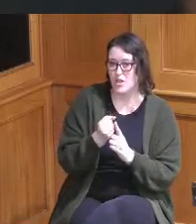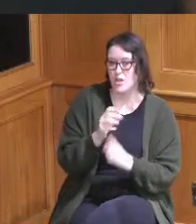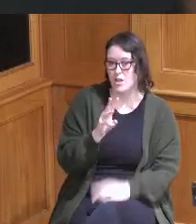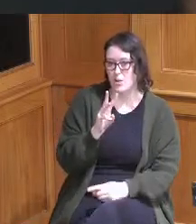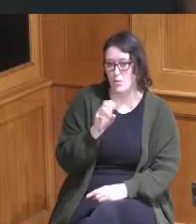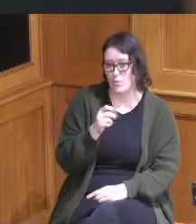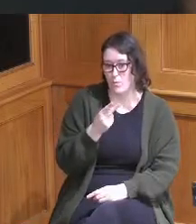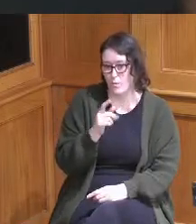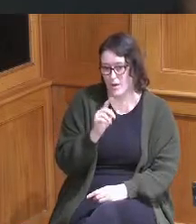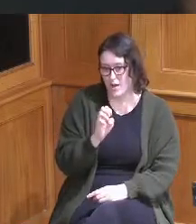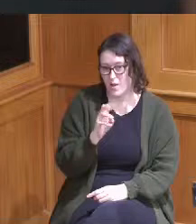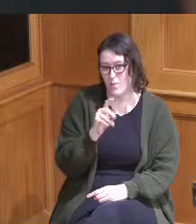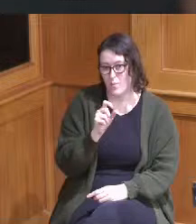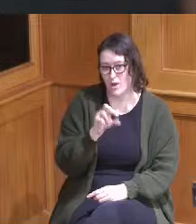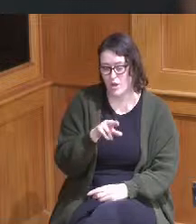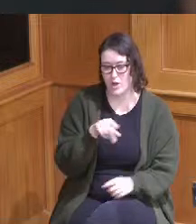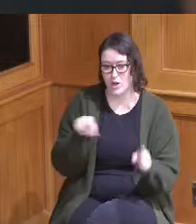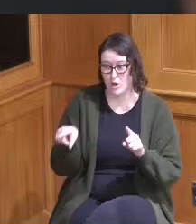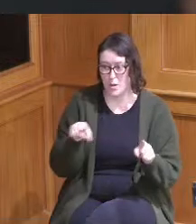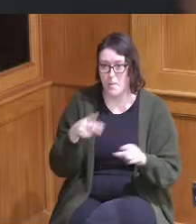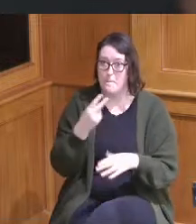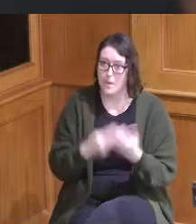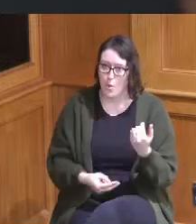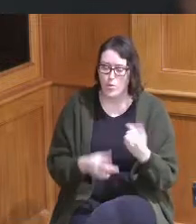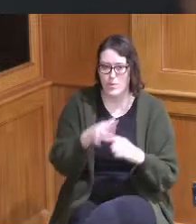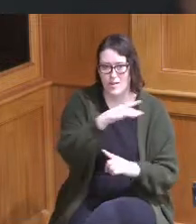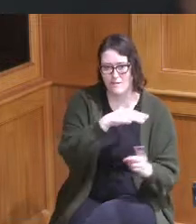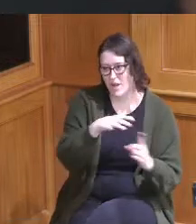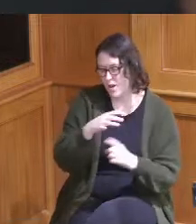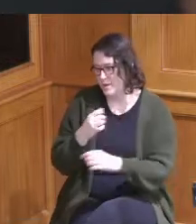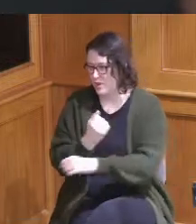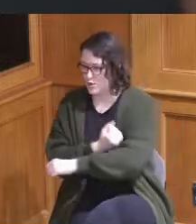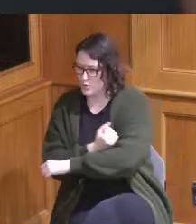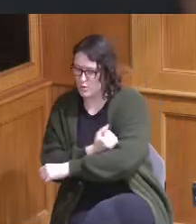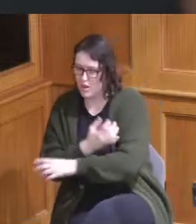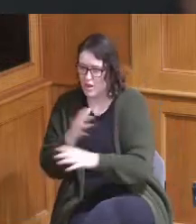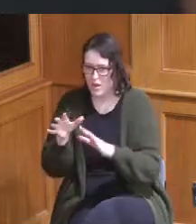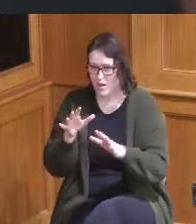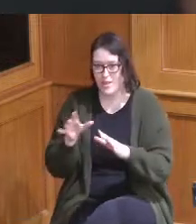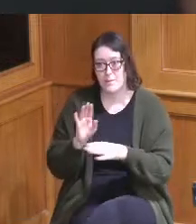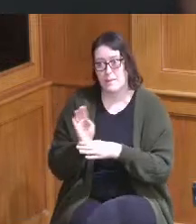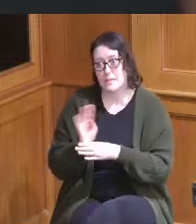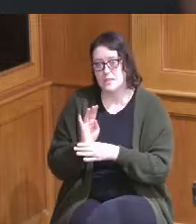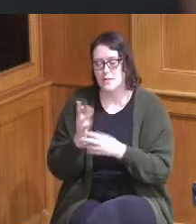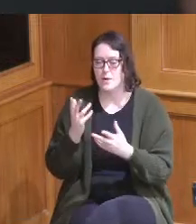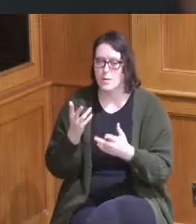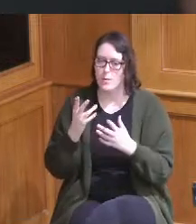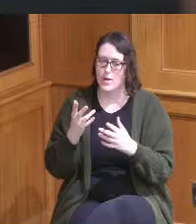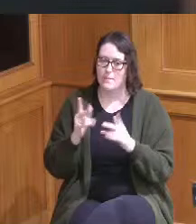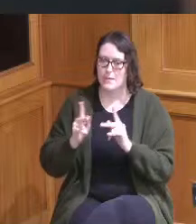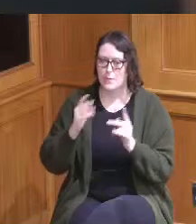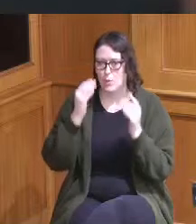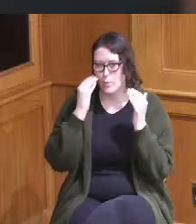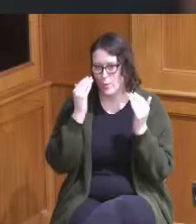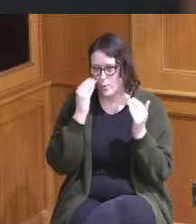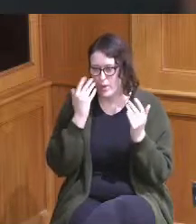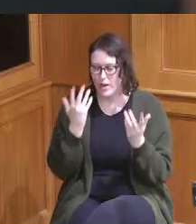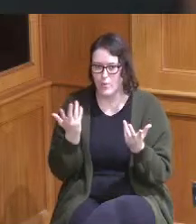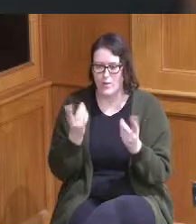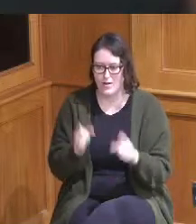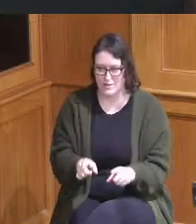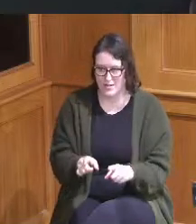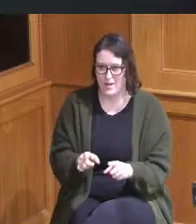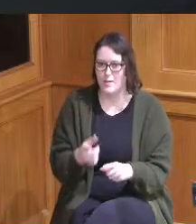Whitewater Township. So they've been extremely busy, but we felt it was really important to raise the alarm in the community so that people take